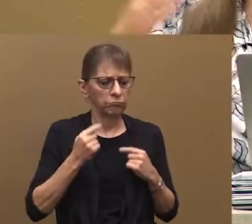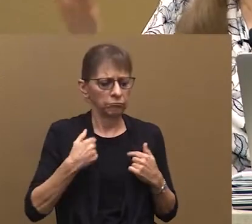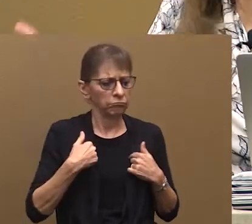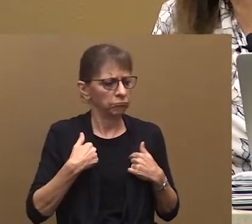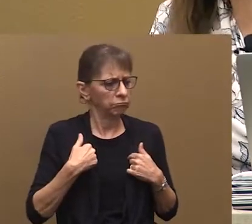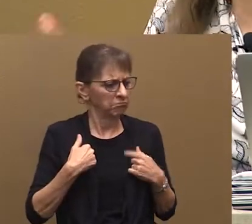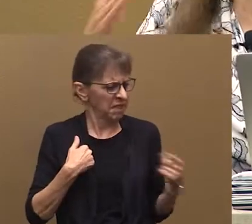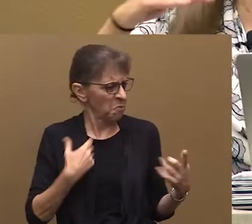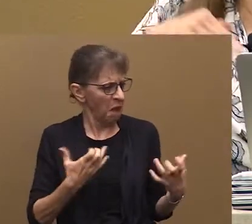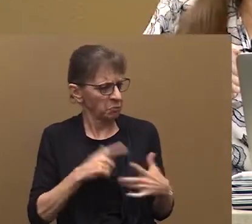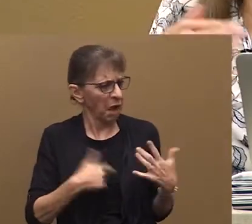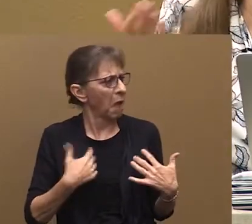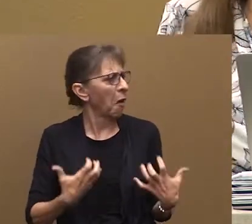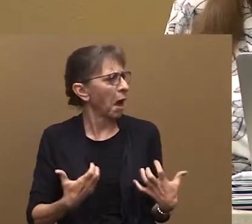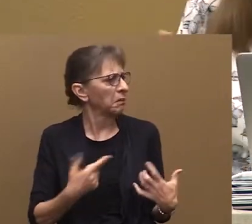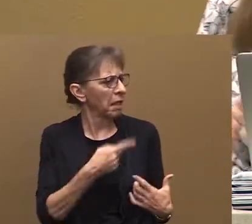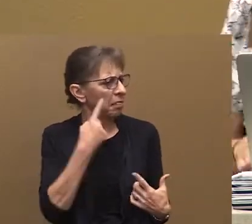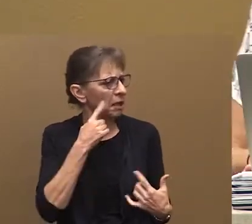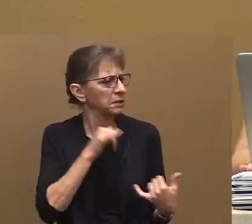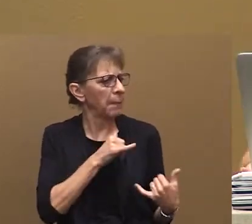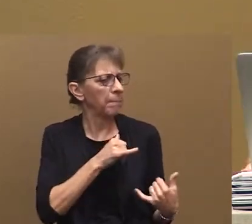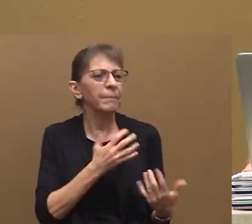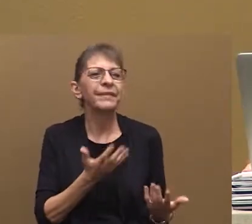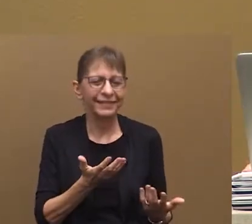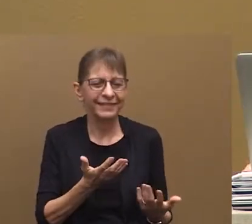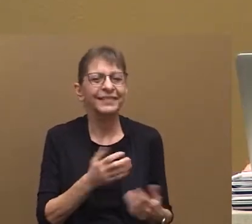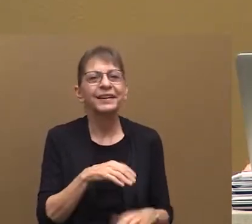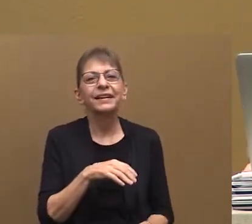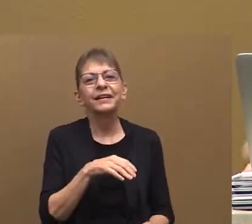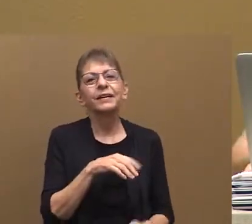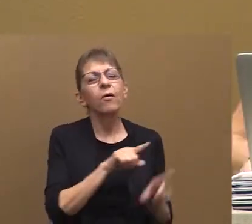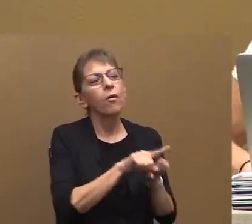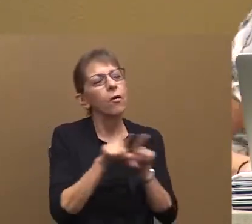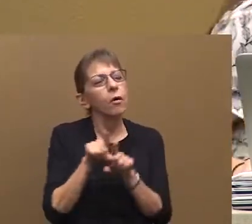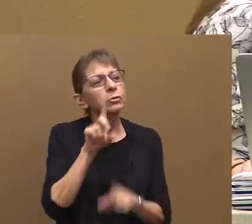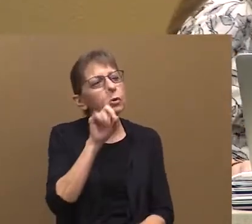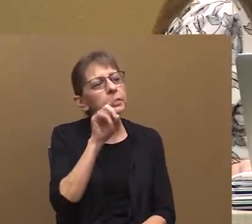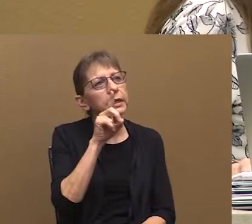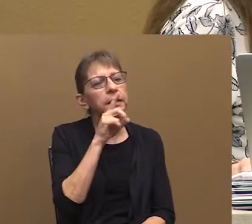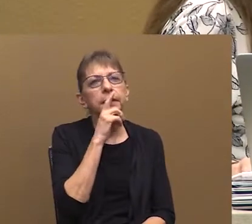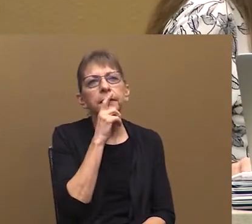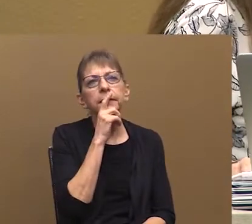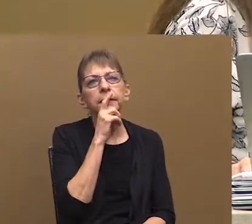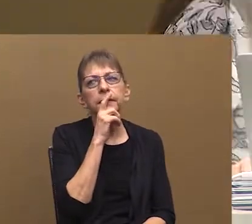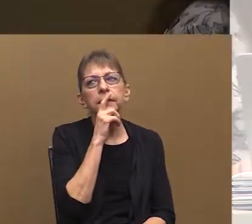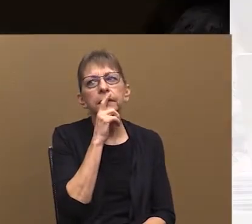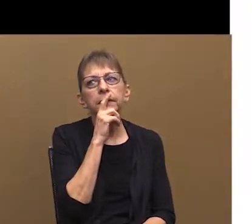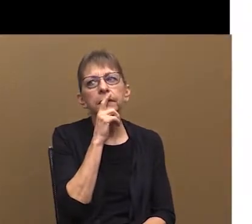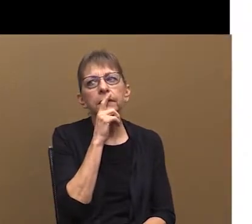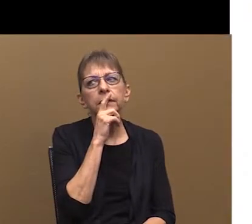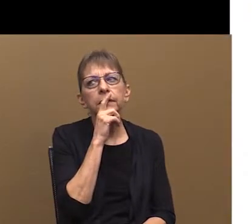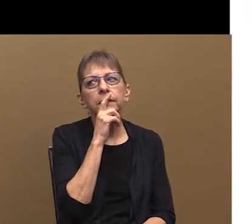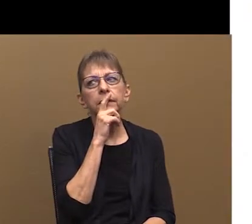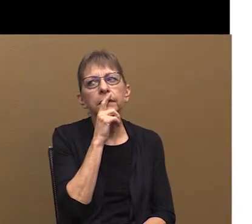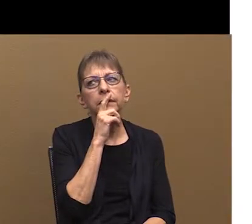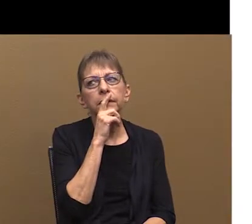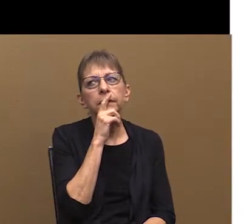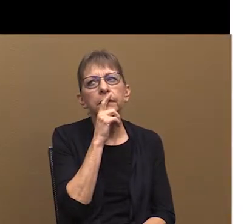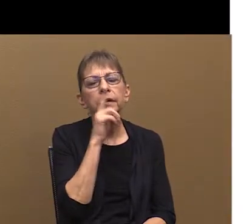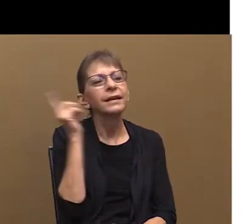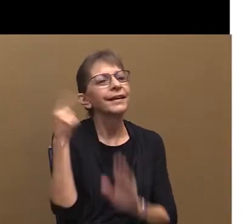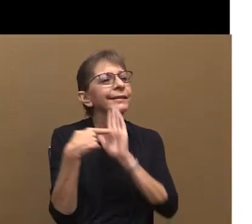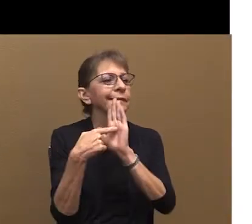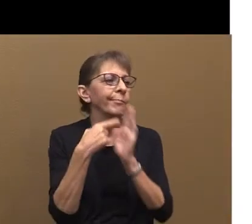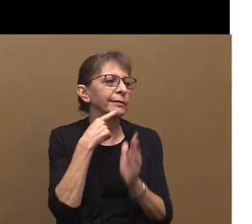well, they want what I want, they think what I think? They also did, although in the